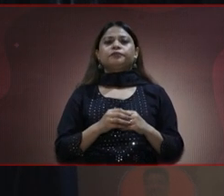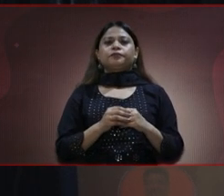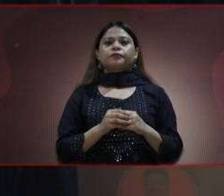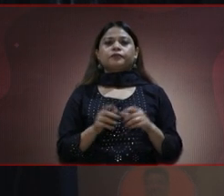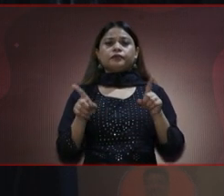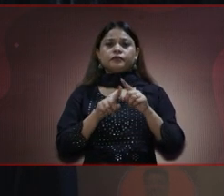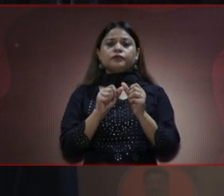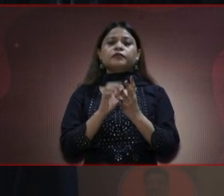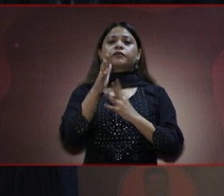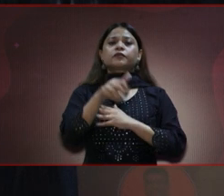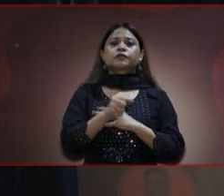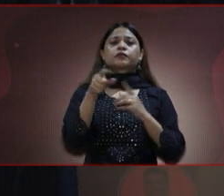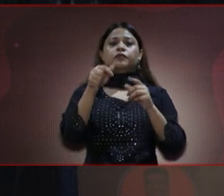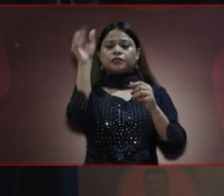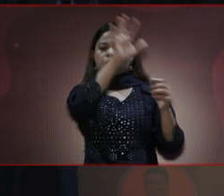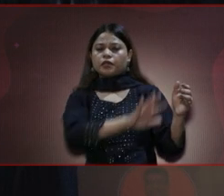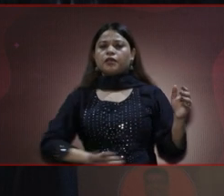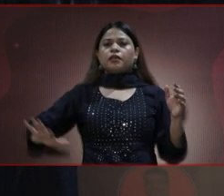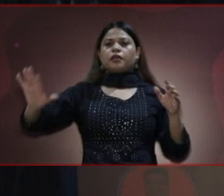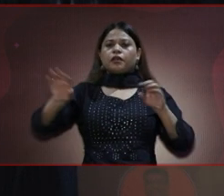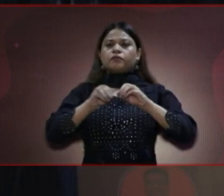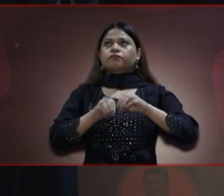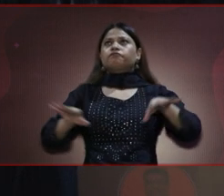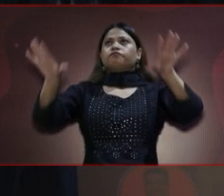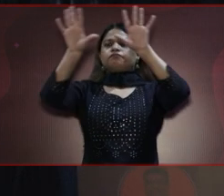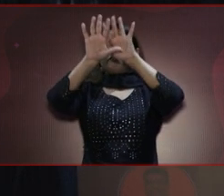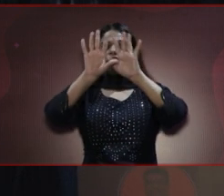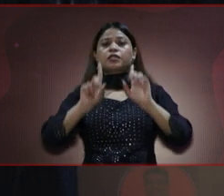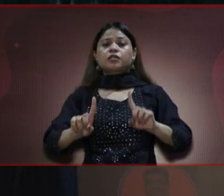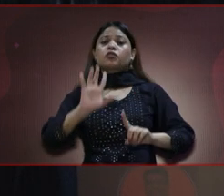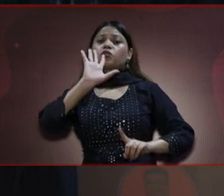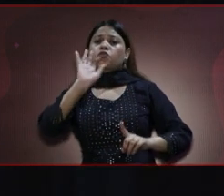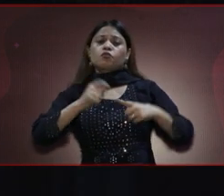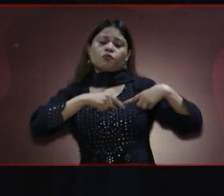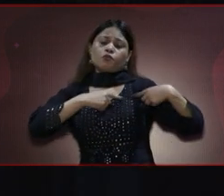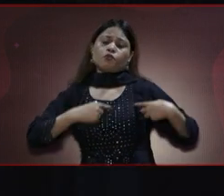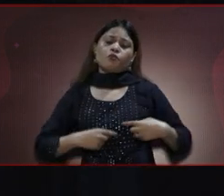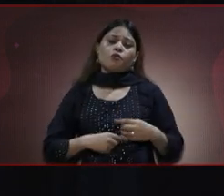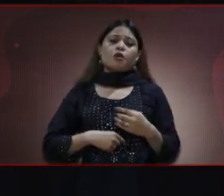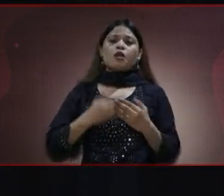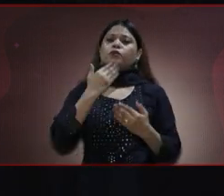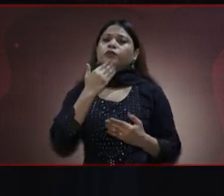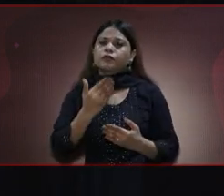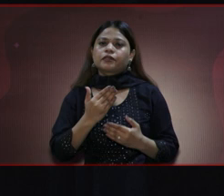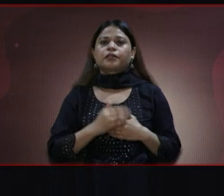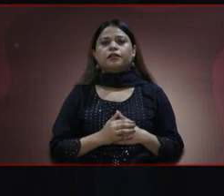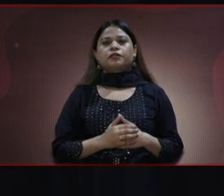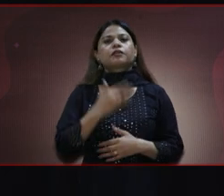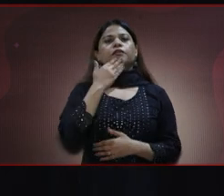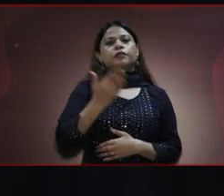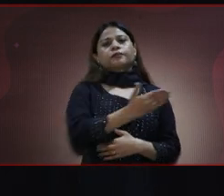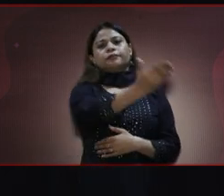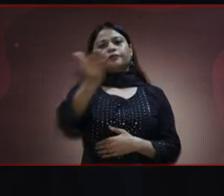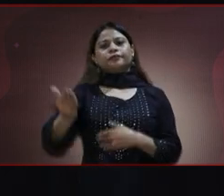the access to education across India, a mission we are deeply honored to be a part of. Thank you all